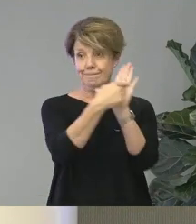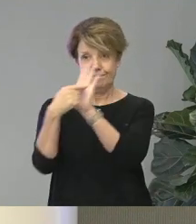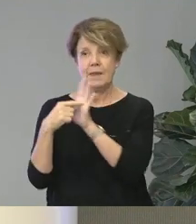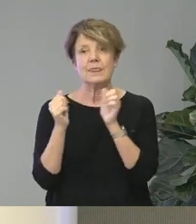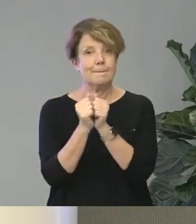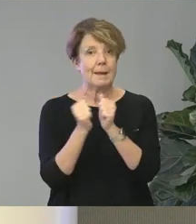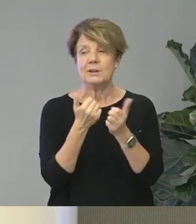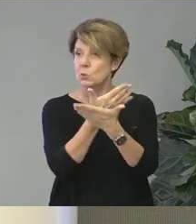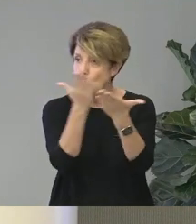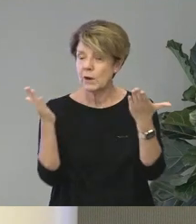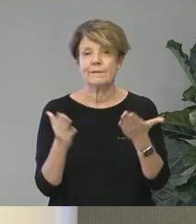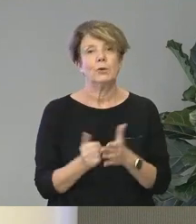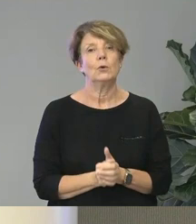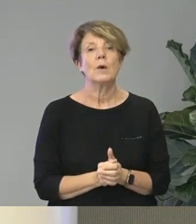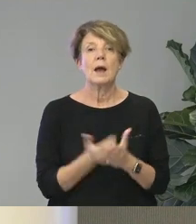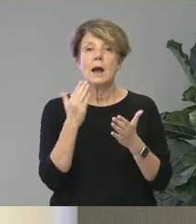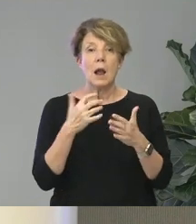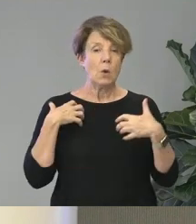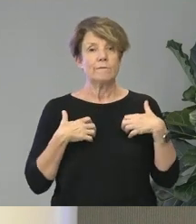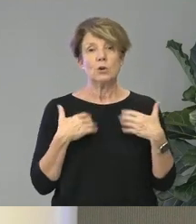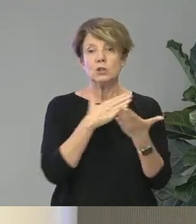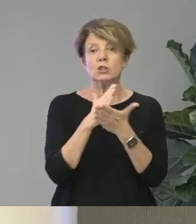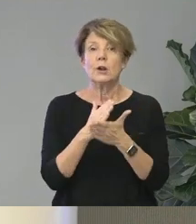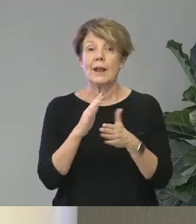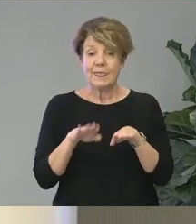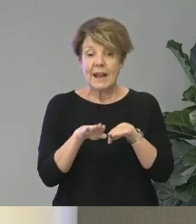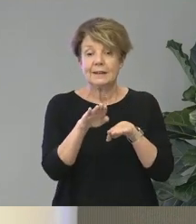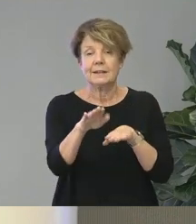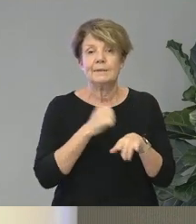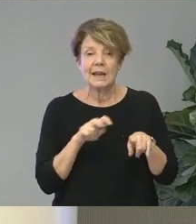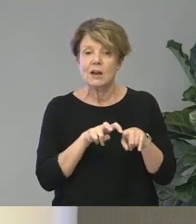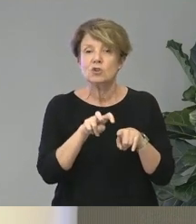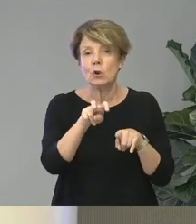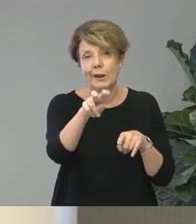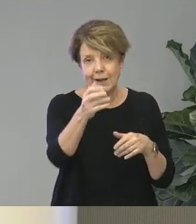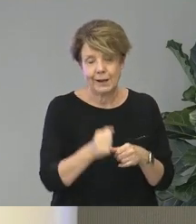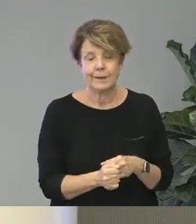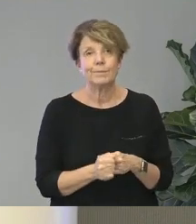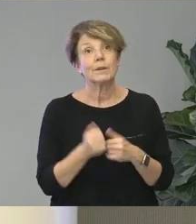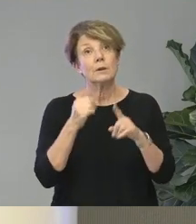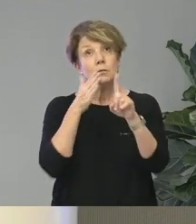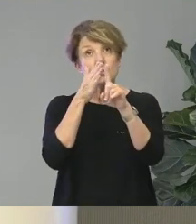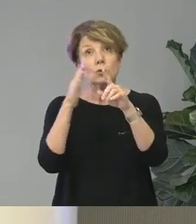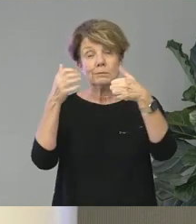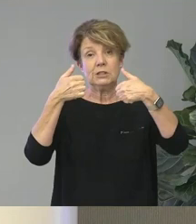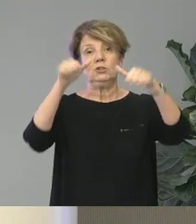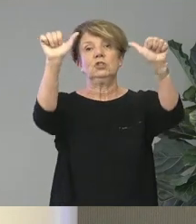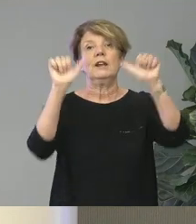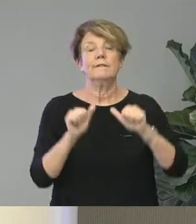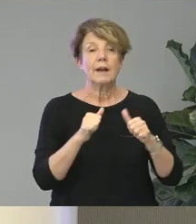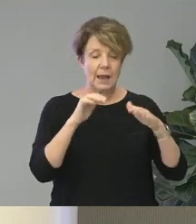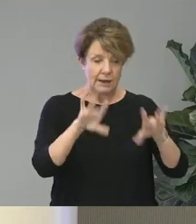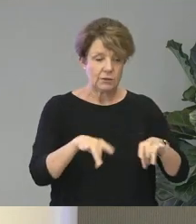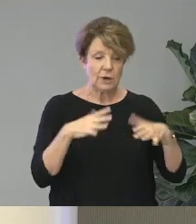of you and look forward to sharing the next steps in our journey towards a human rights framework